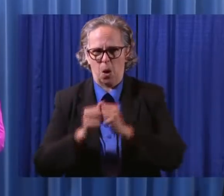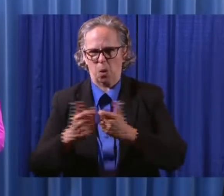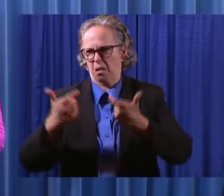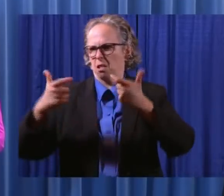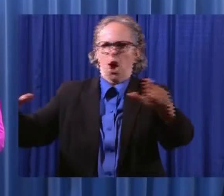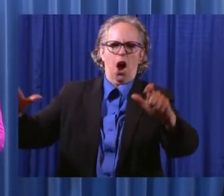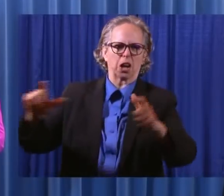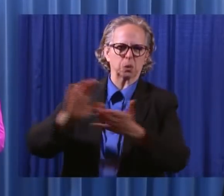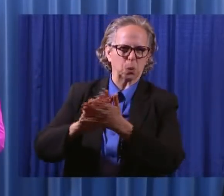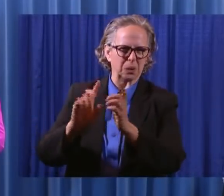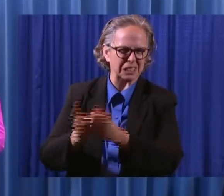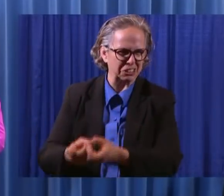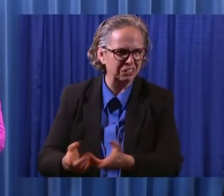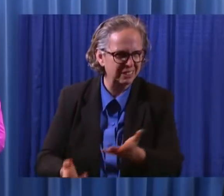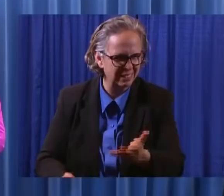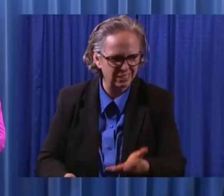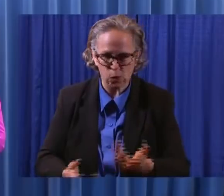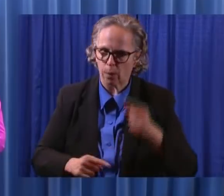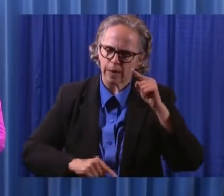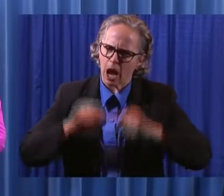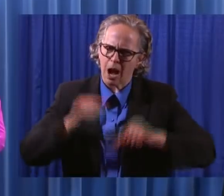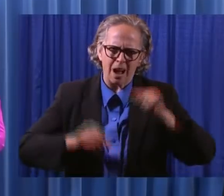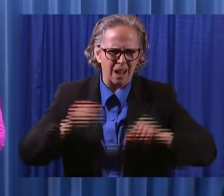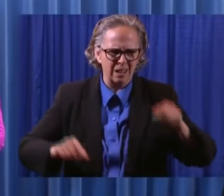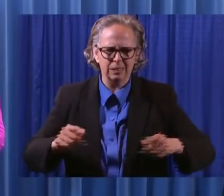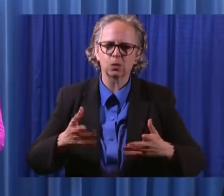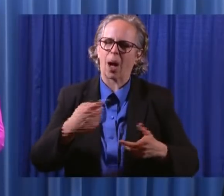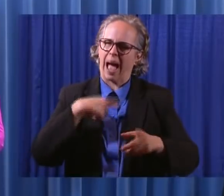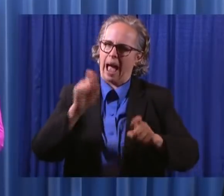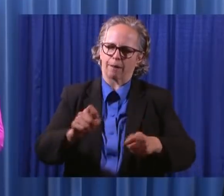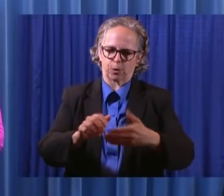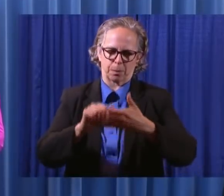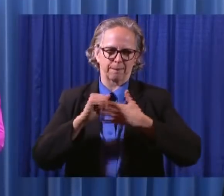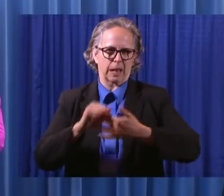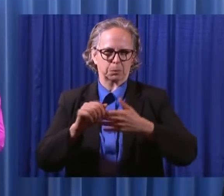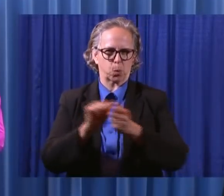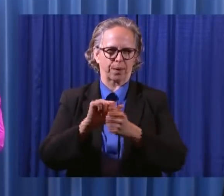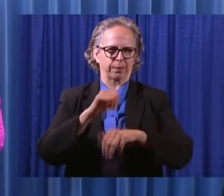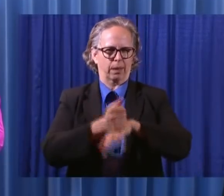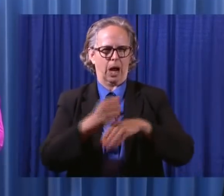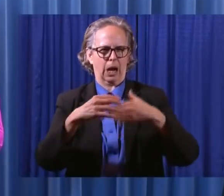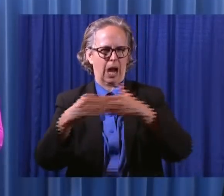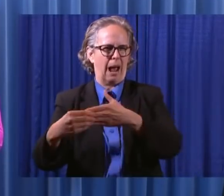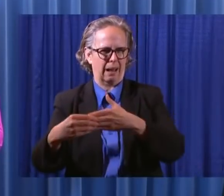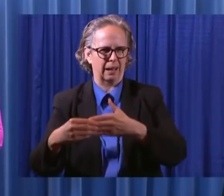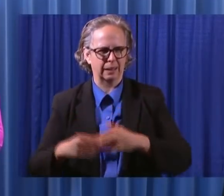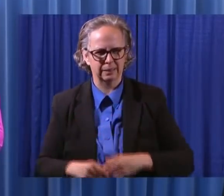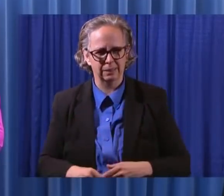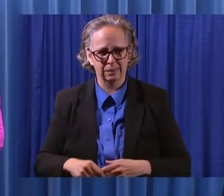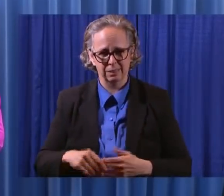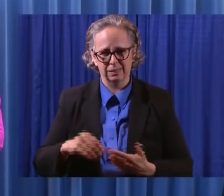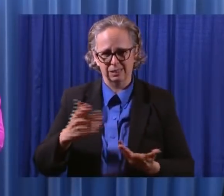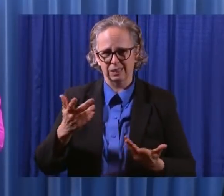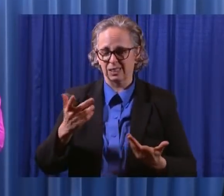I understand, as well as anybody does, the great diversity of this state and the great